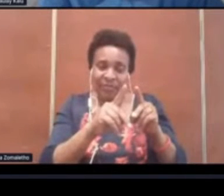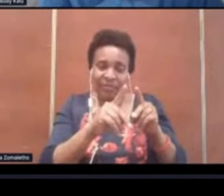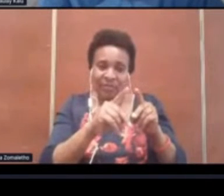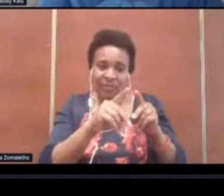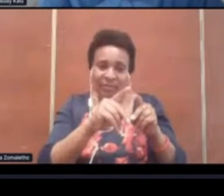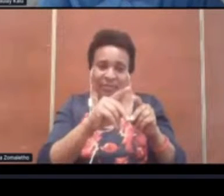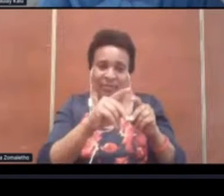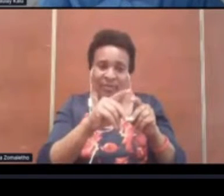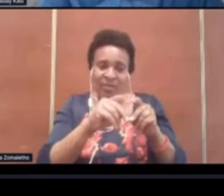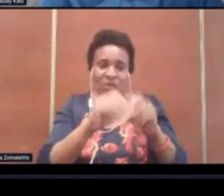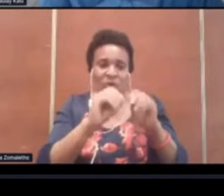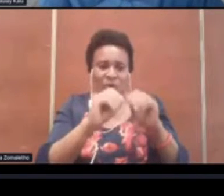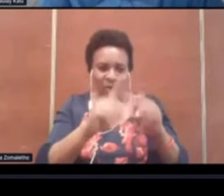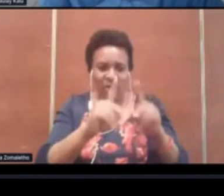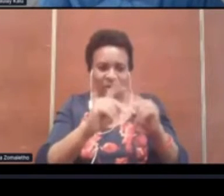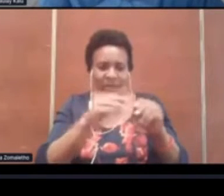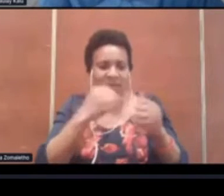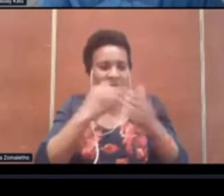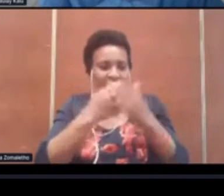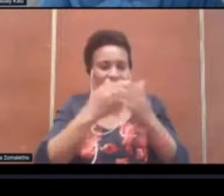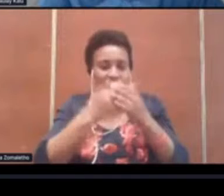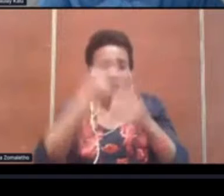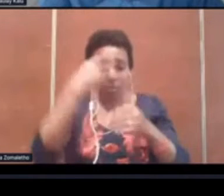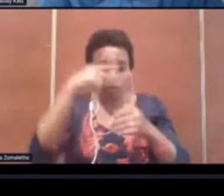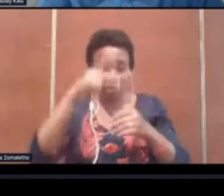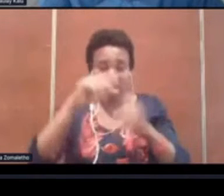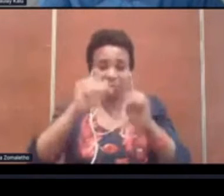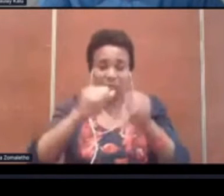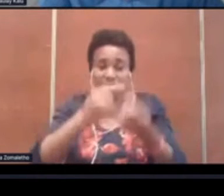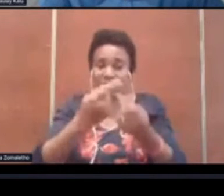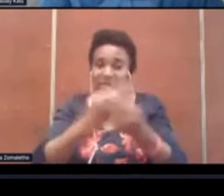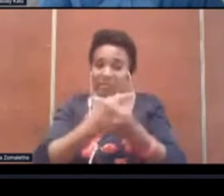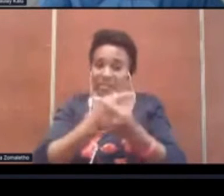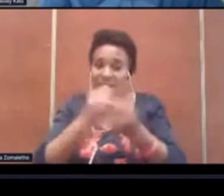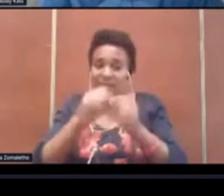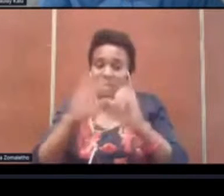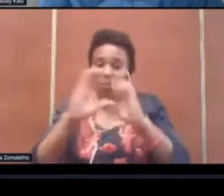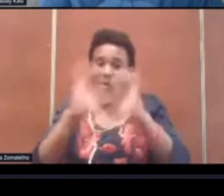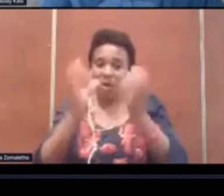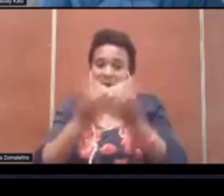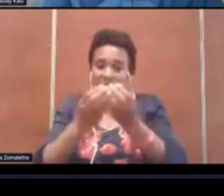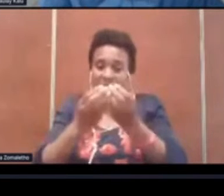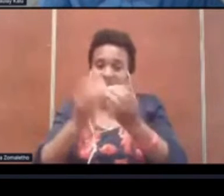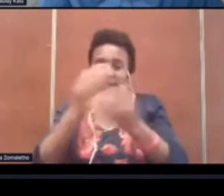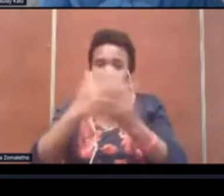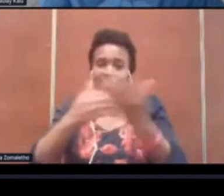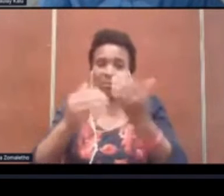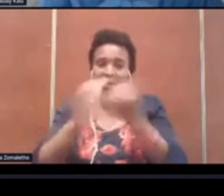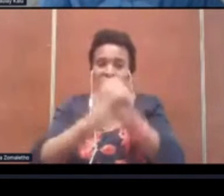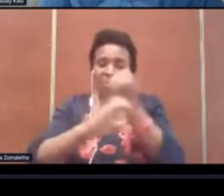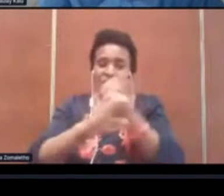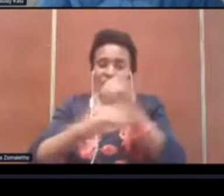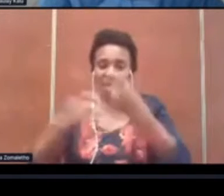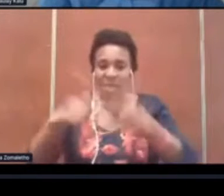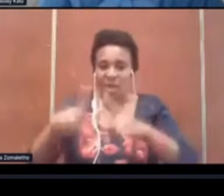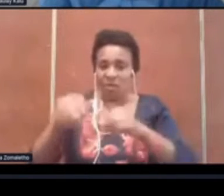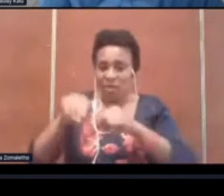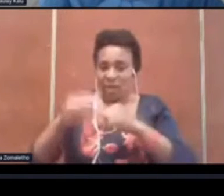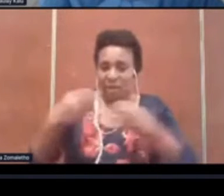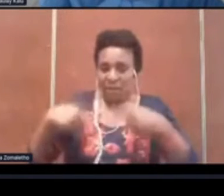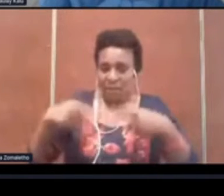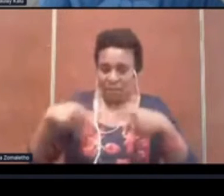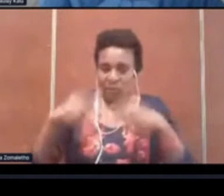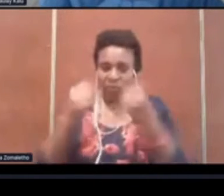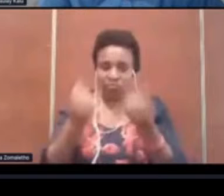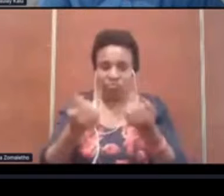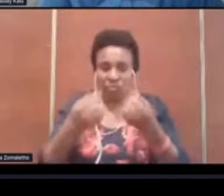Okay, thank you. The policies are a little bit different across the continent. We have some countries where they allow their citizens to have